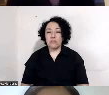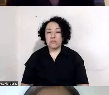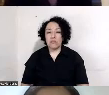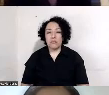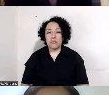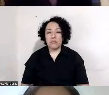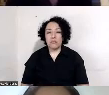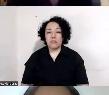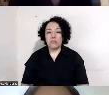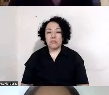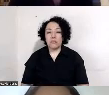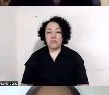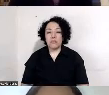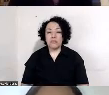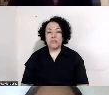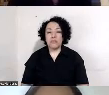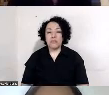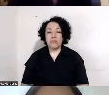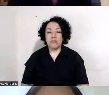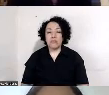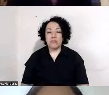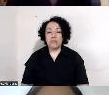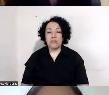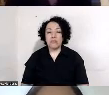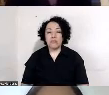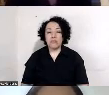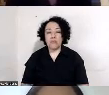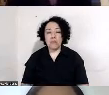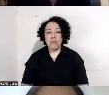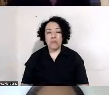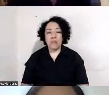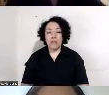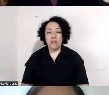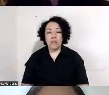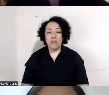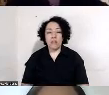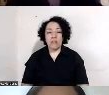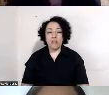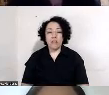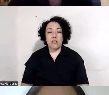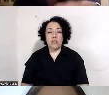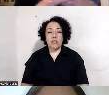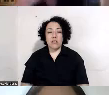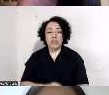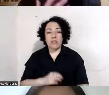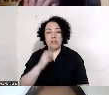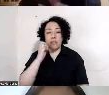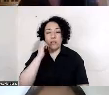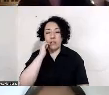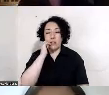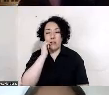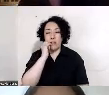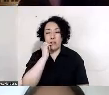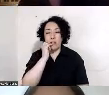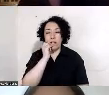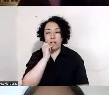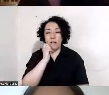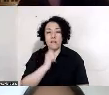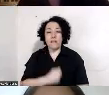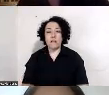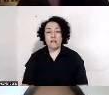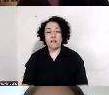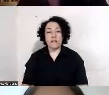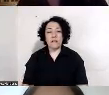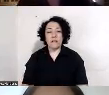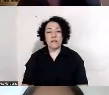gifted classes. I knew I had academic strengths. I was accelerated. So all of these students, half of